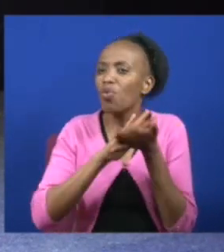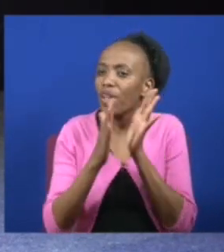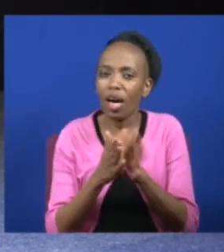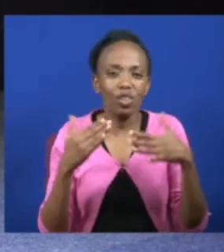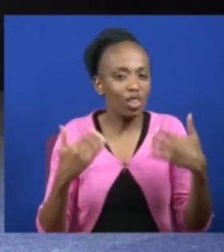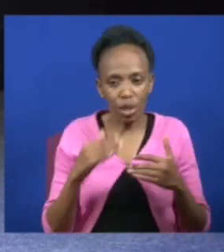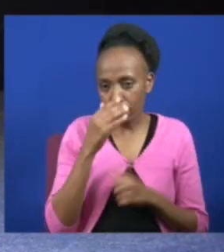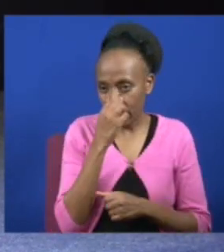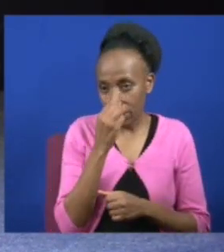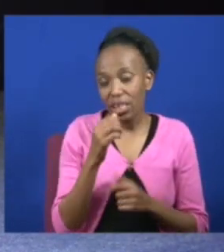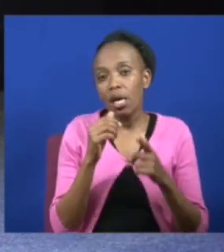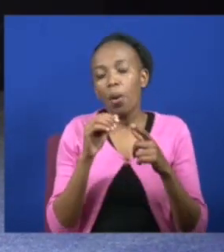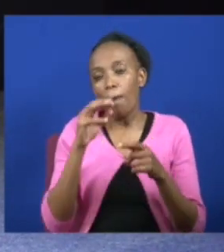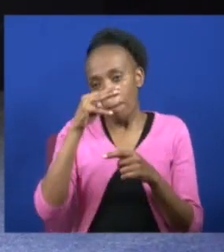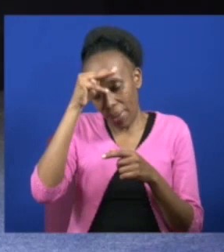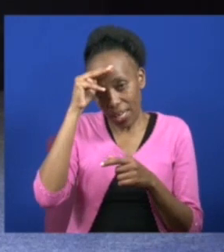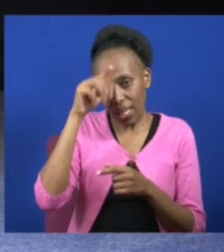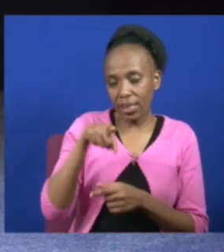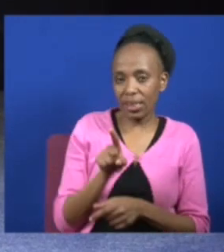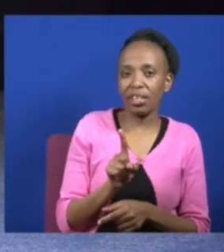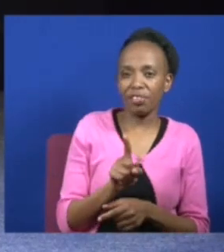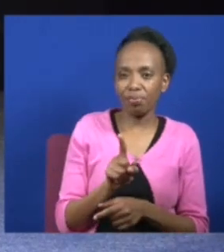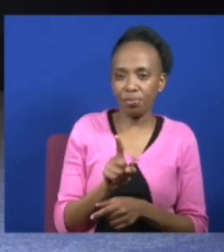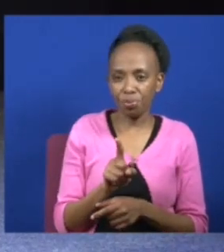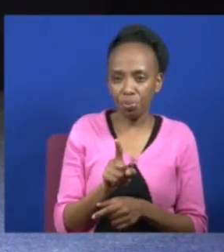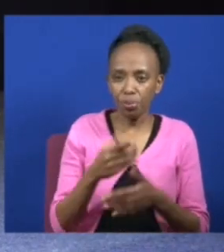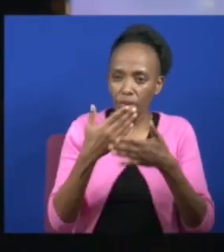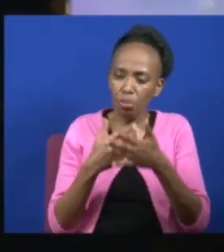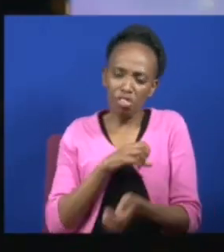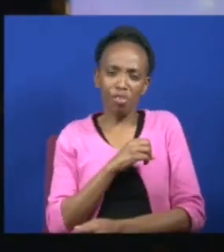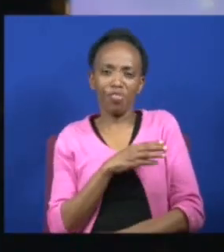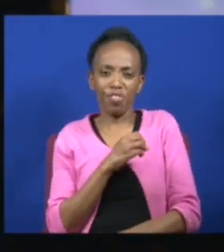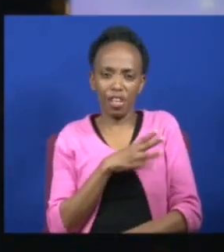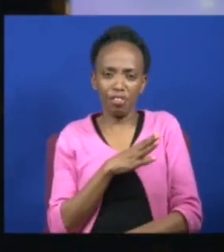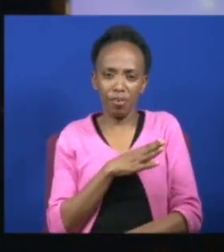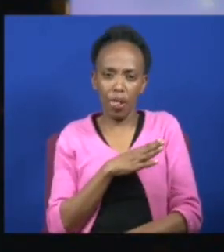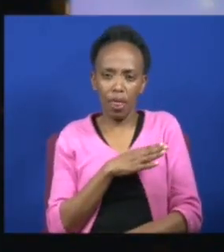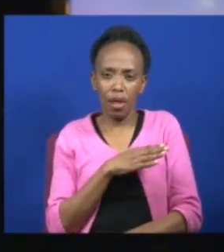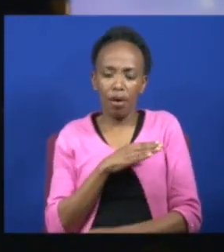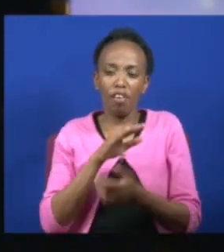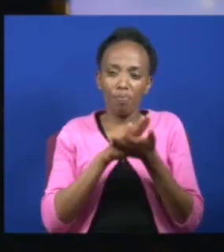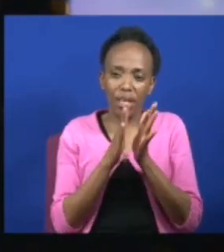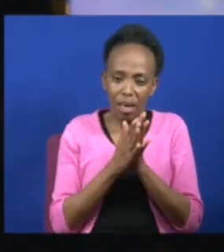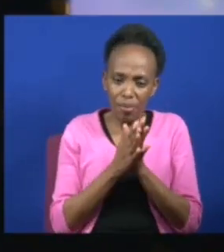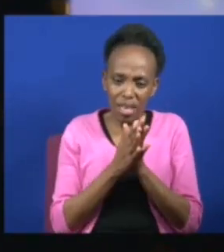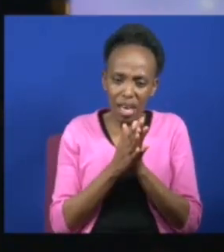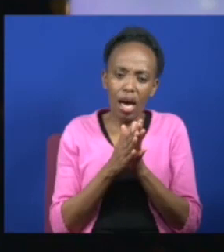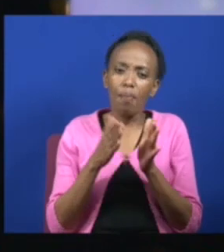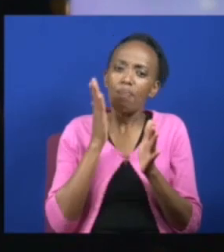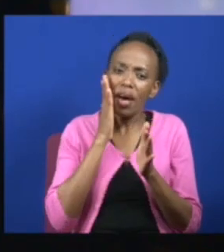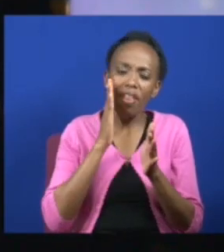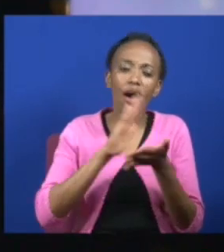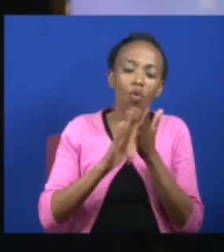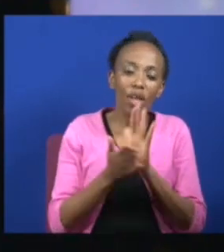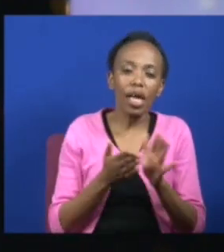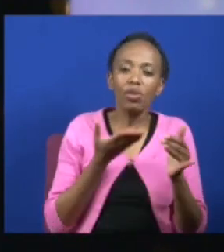drama. Mary herself was initially fearful of being an unwed mother.